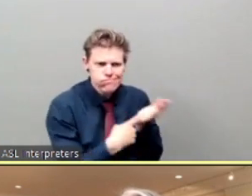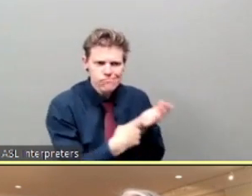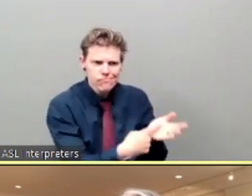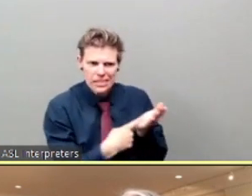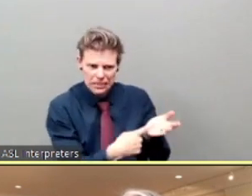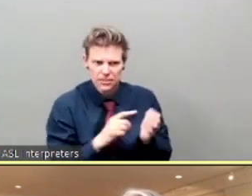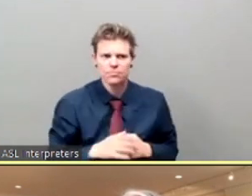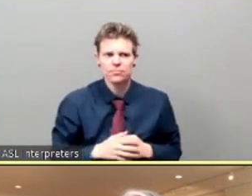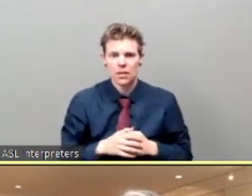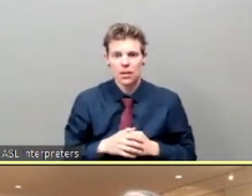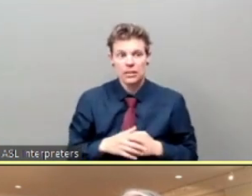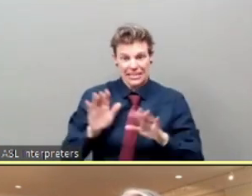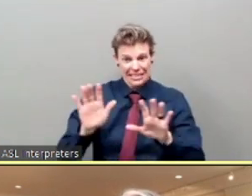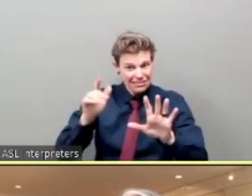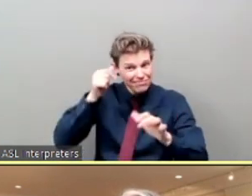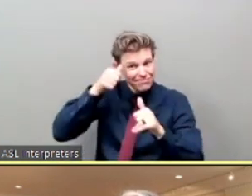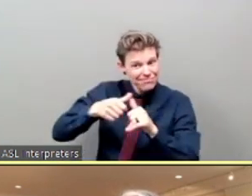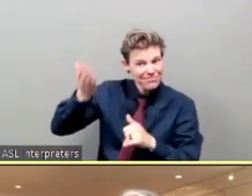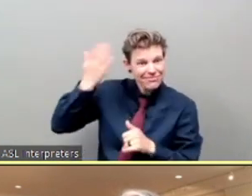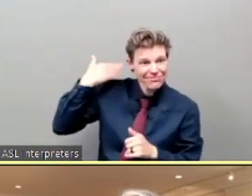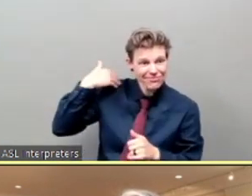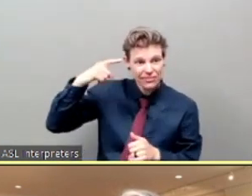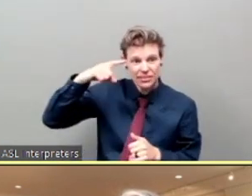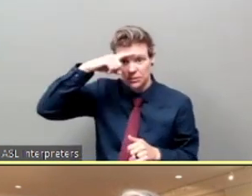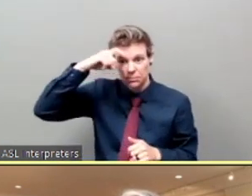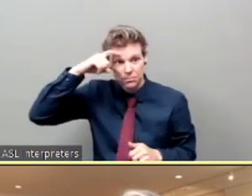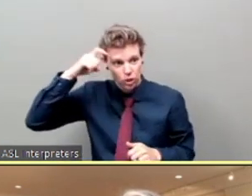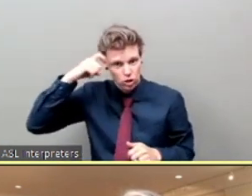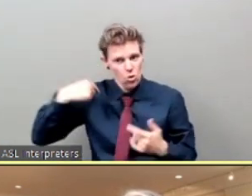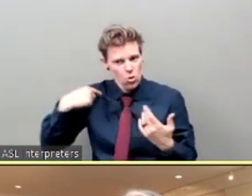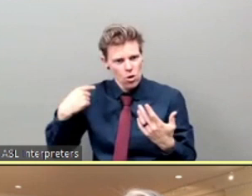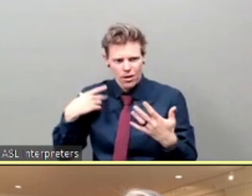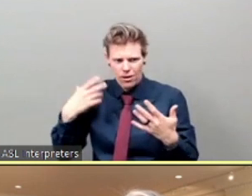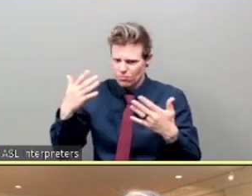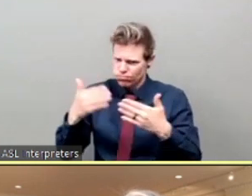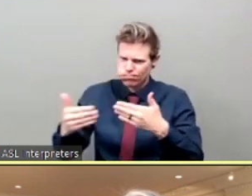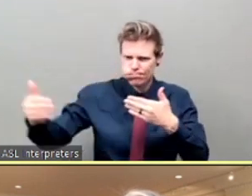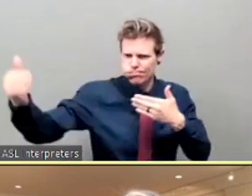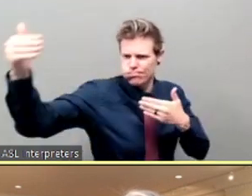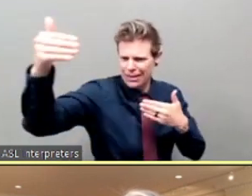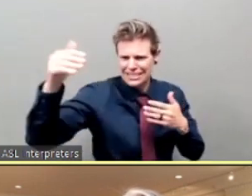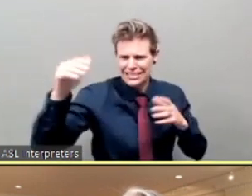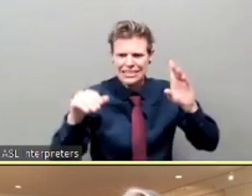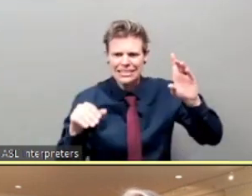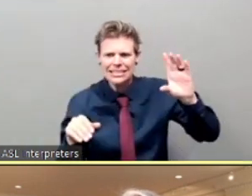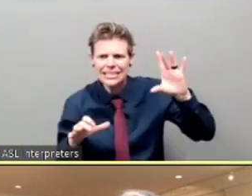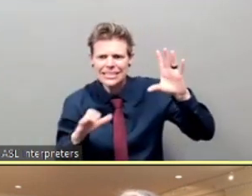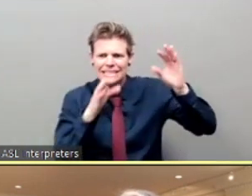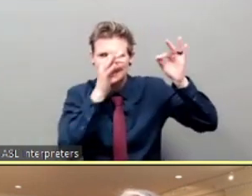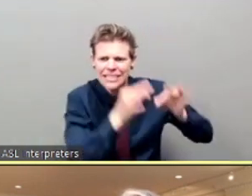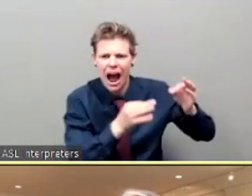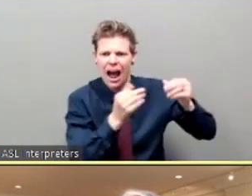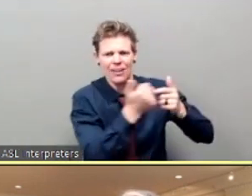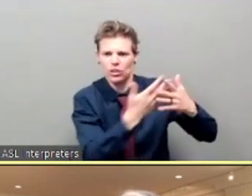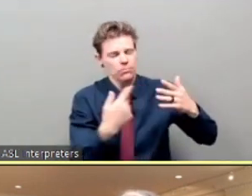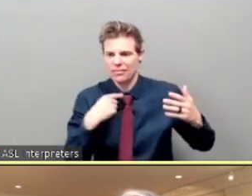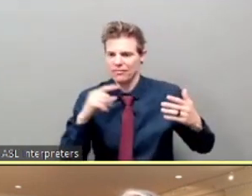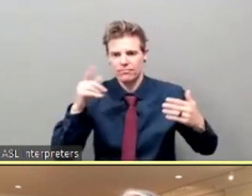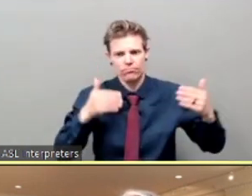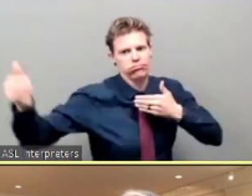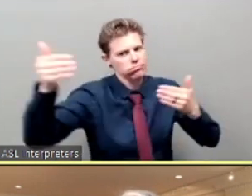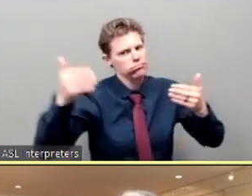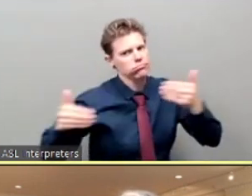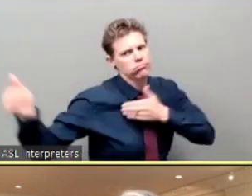on our recommendations of the CDC. And we welcome them stepping up, taking national leadership. You may remember that